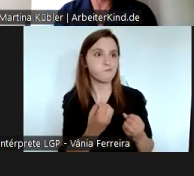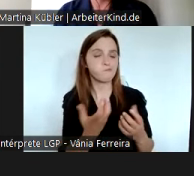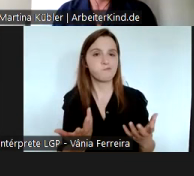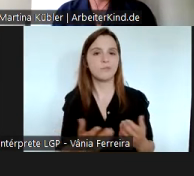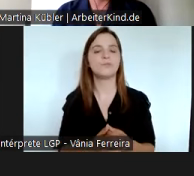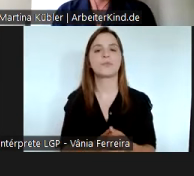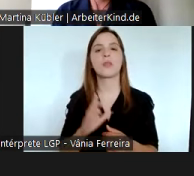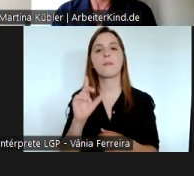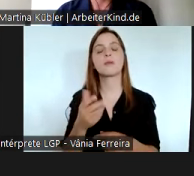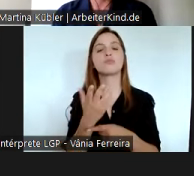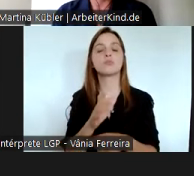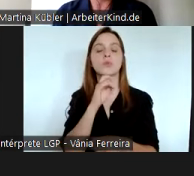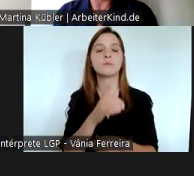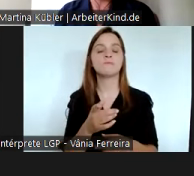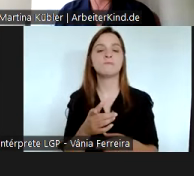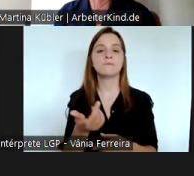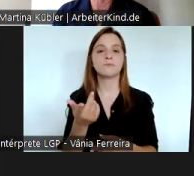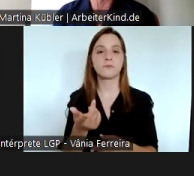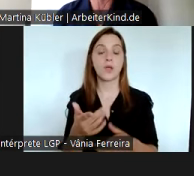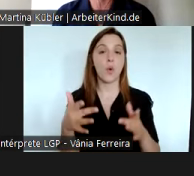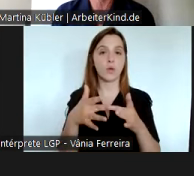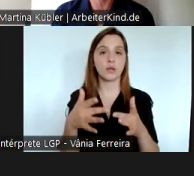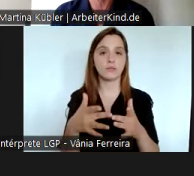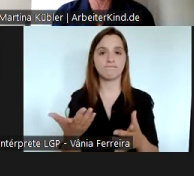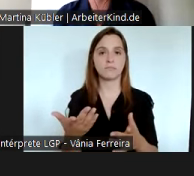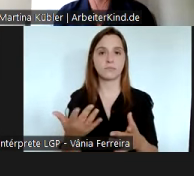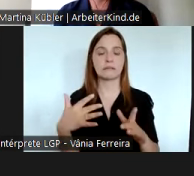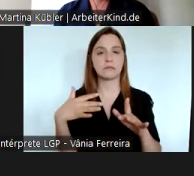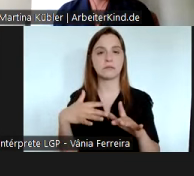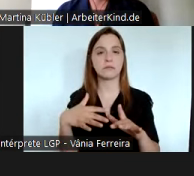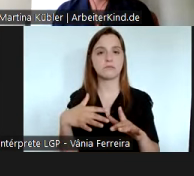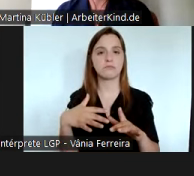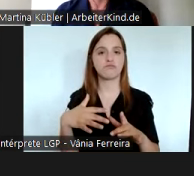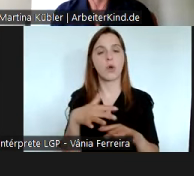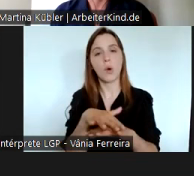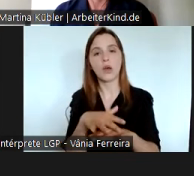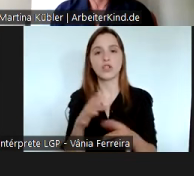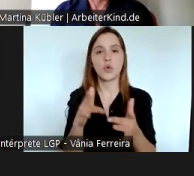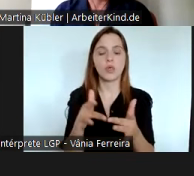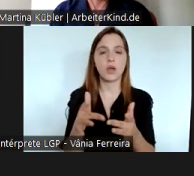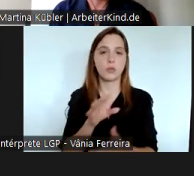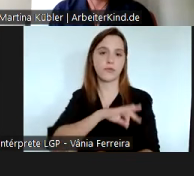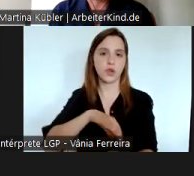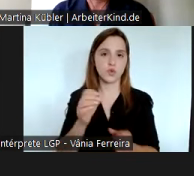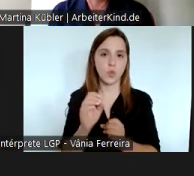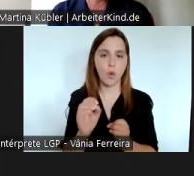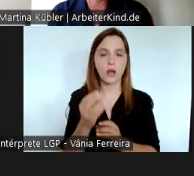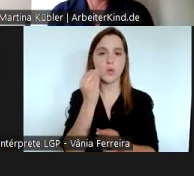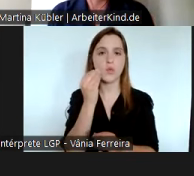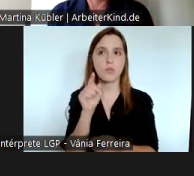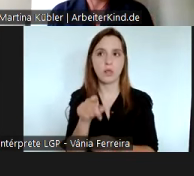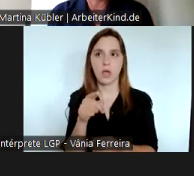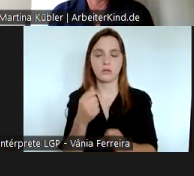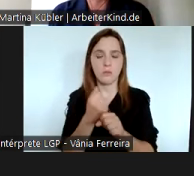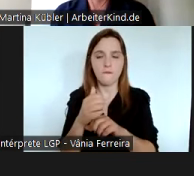networks. So no contacts to gain access to places where gatekeeping is practiced. So